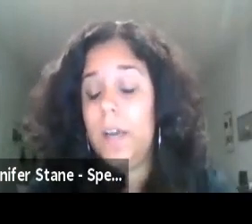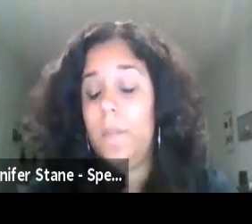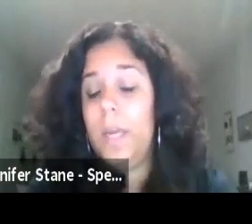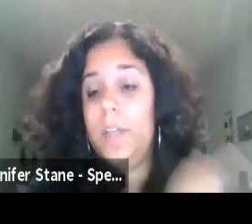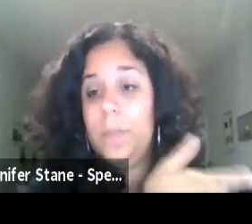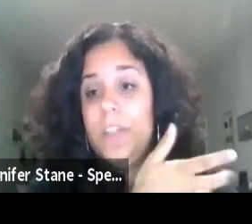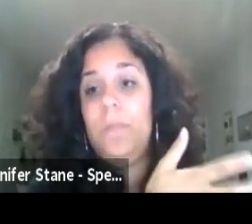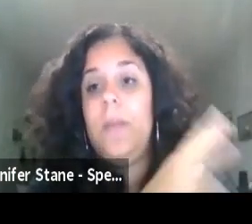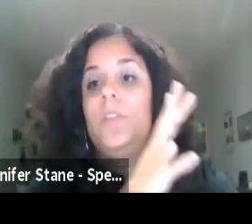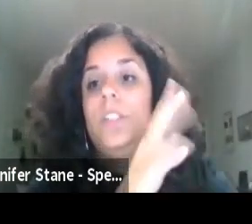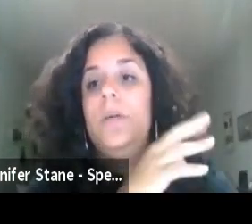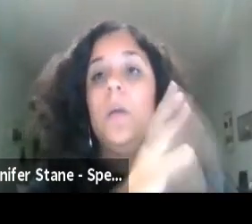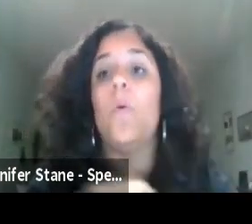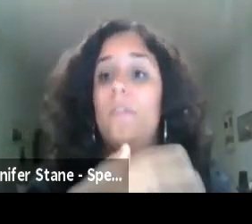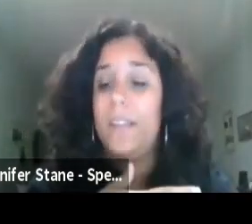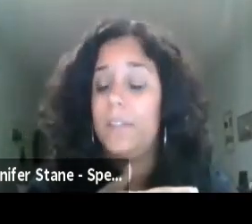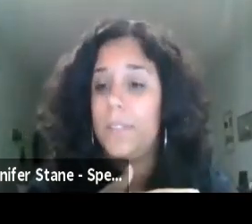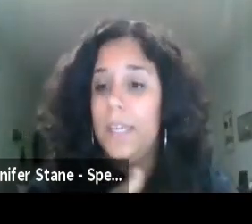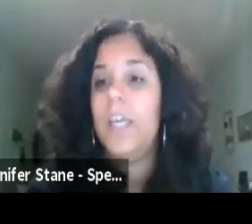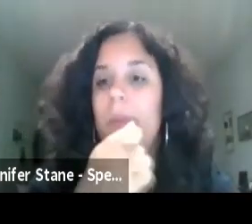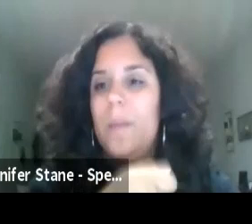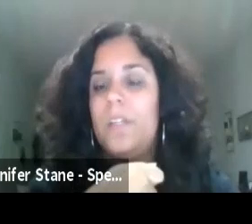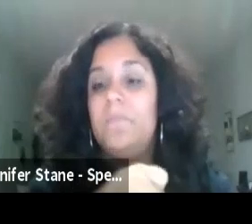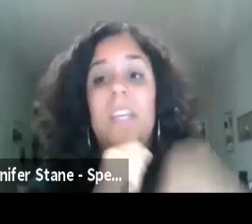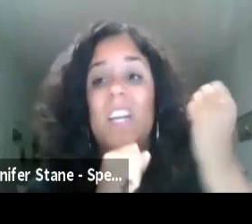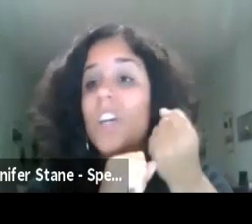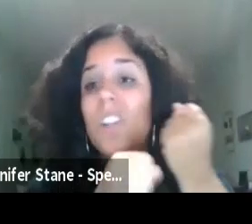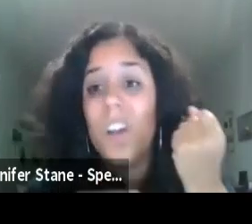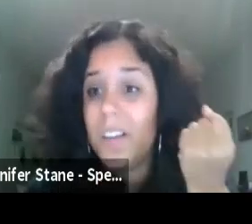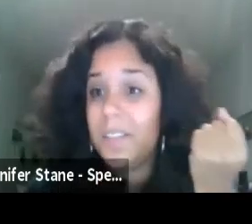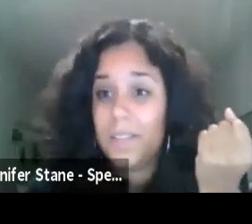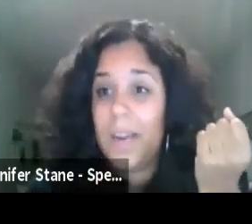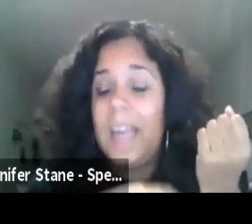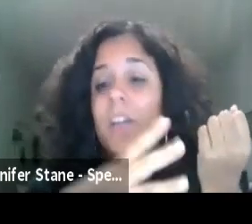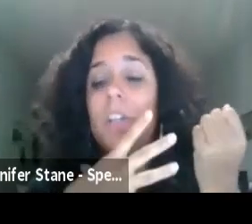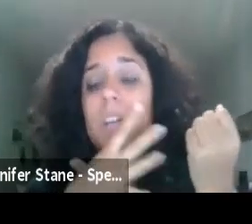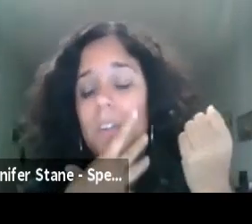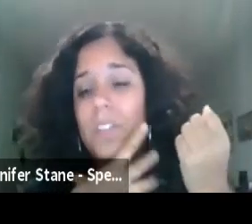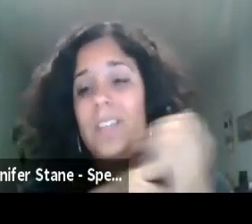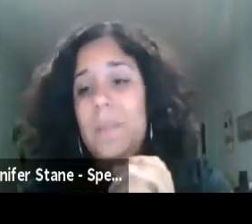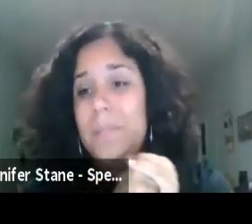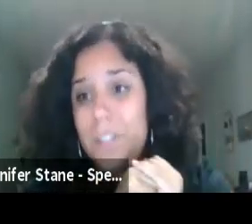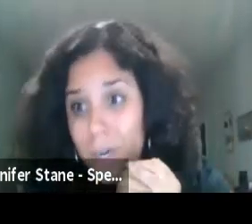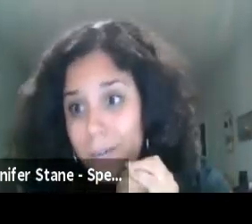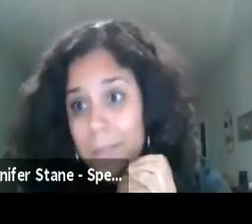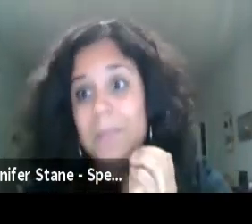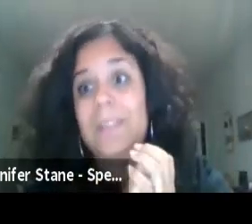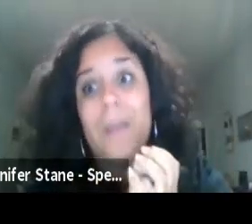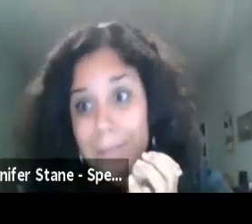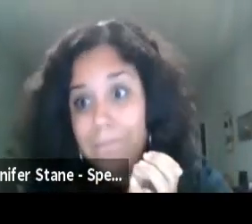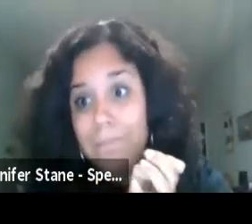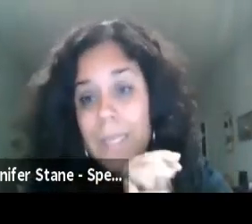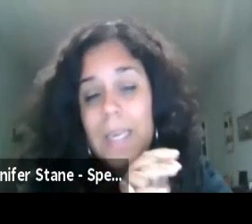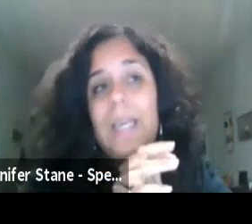these instruments to be able to more effectively be able to get a good look, right? Get a good look at those teeth. Sometimes that's hard. Sometimes